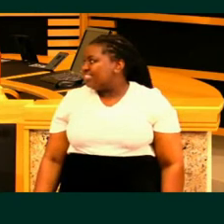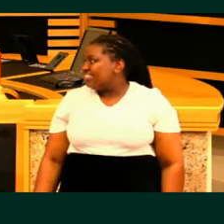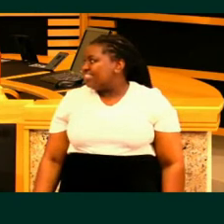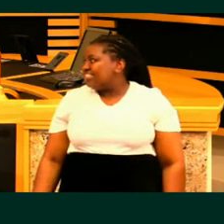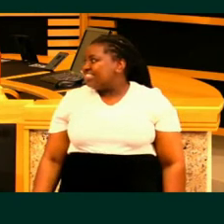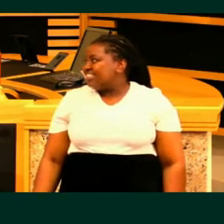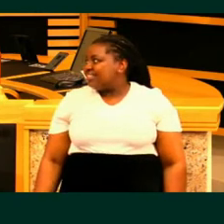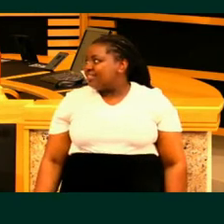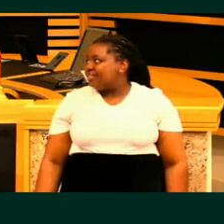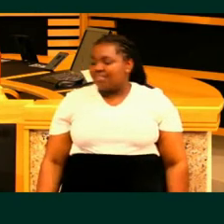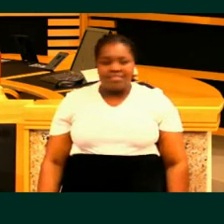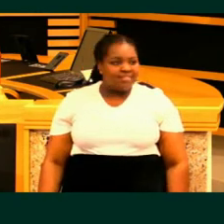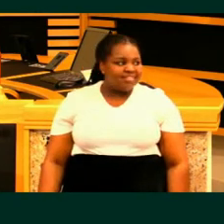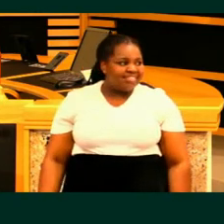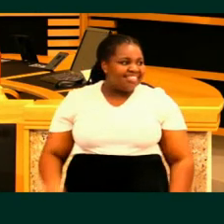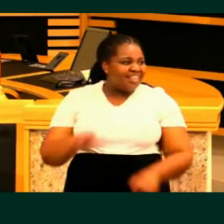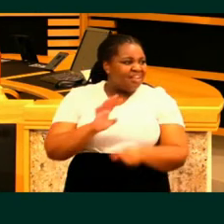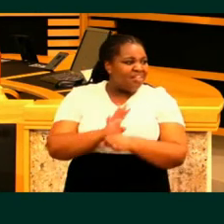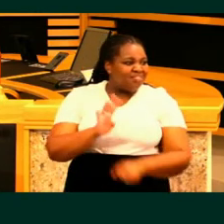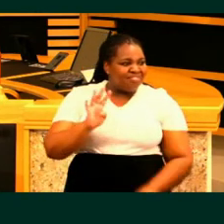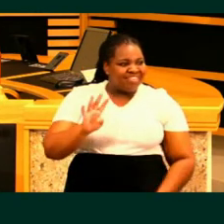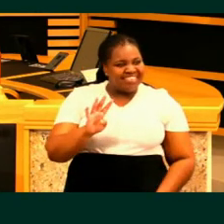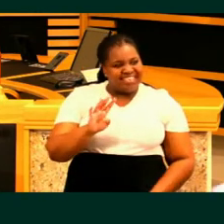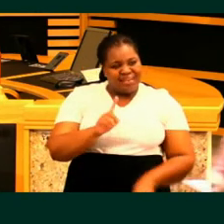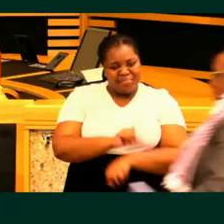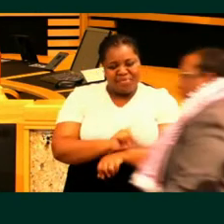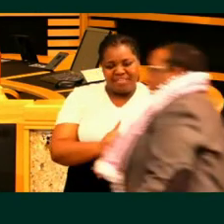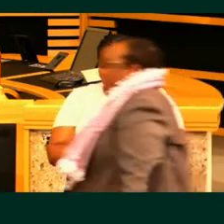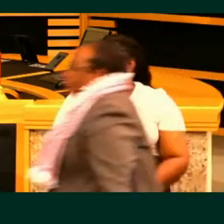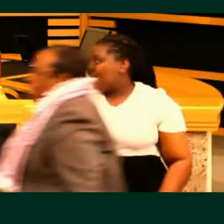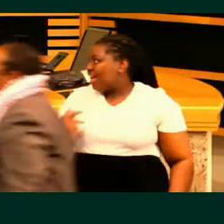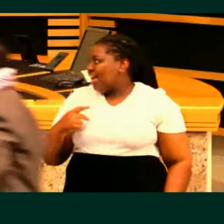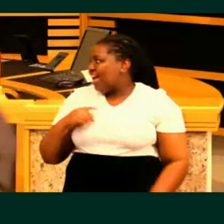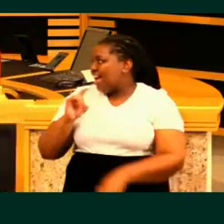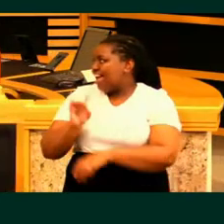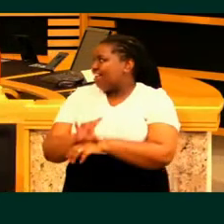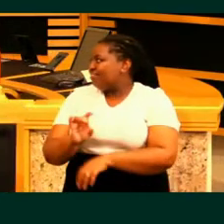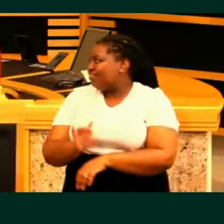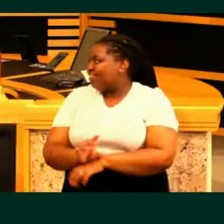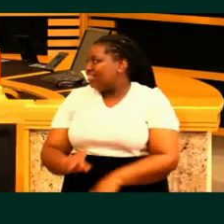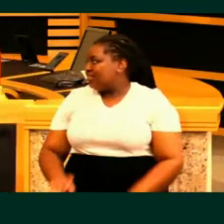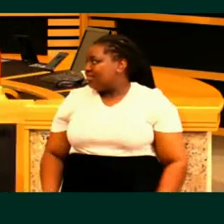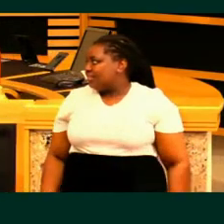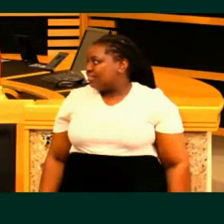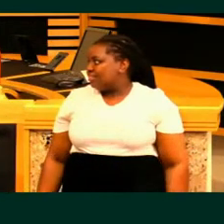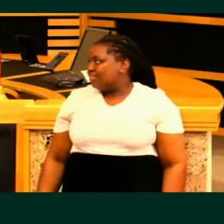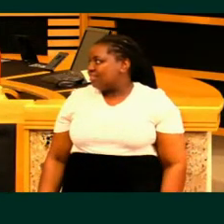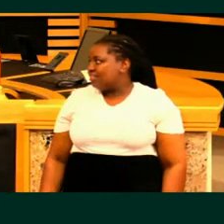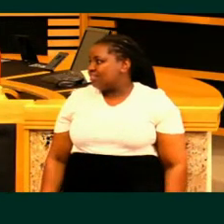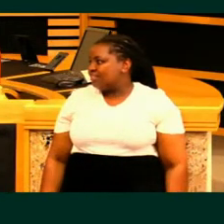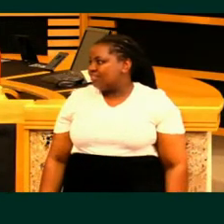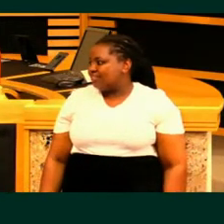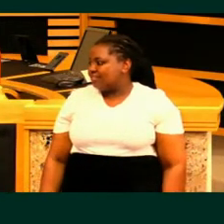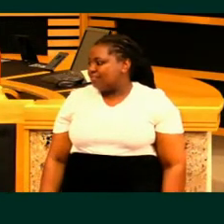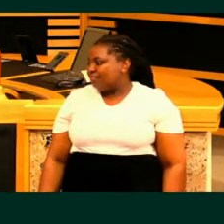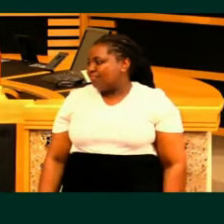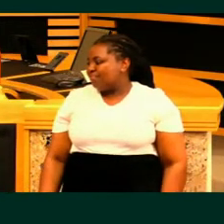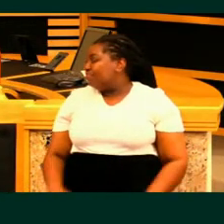M 14 minutes I will time and advise honor member when you are left with 2